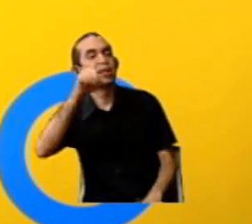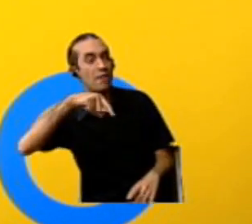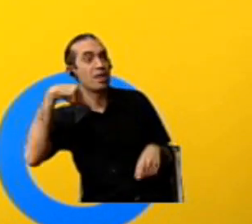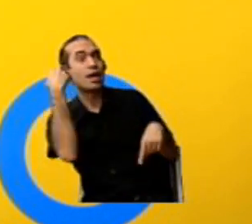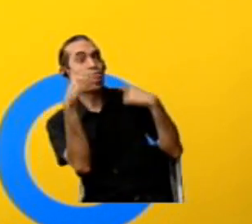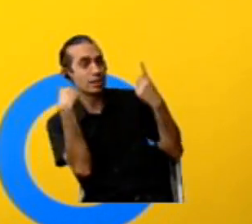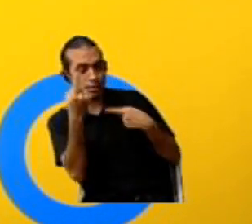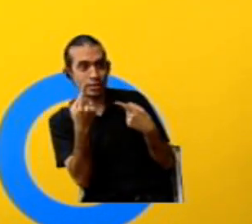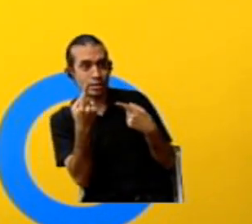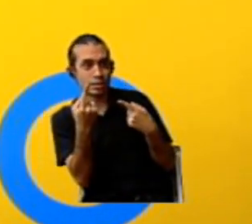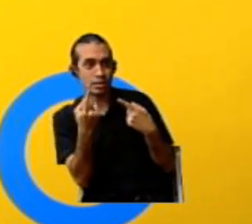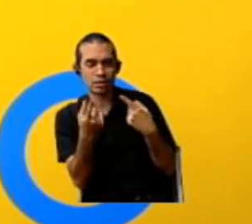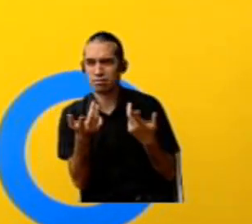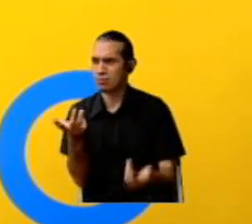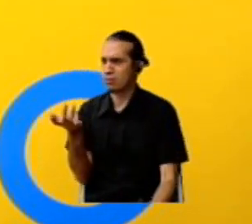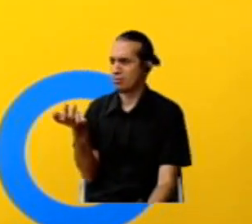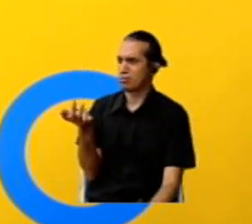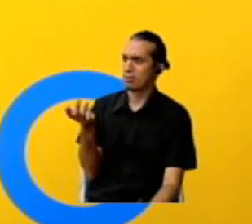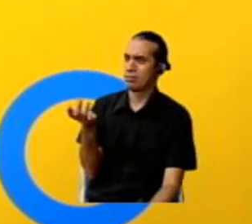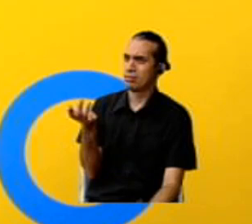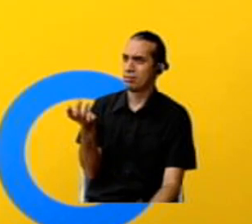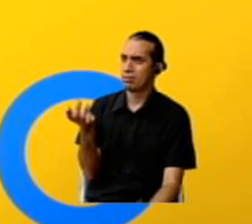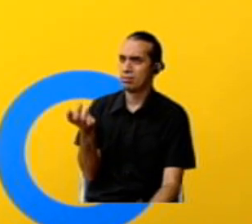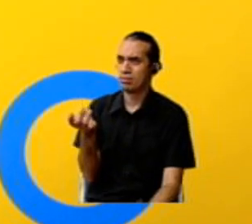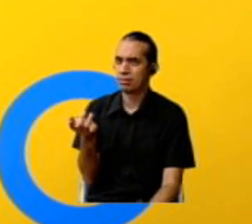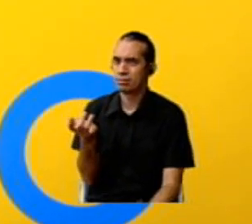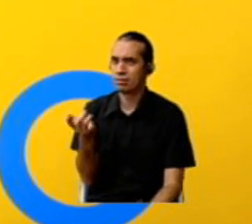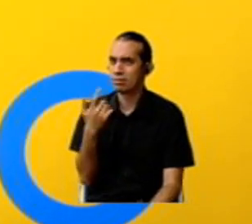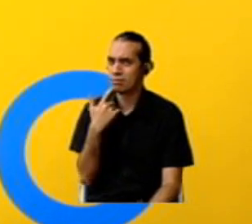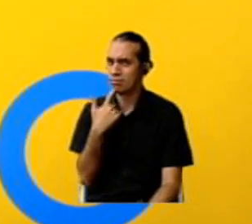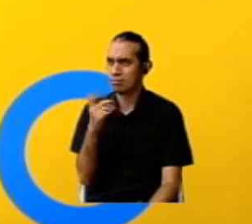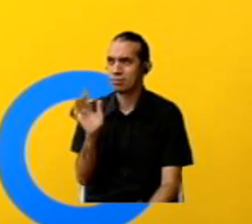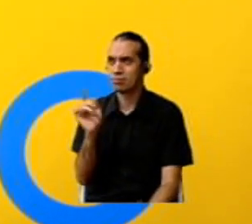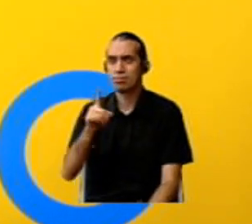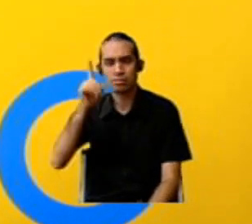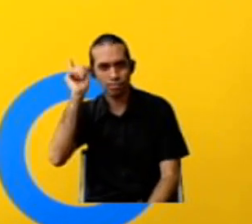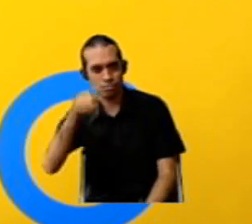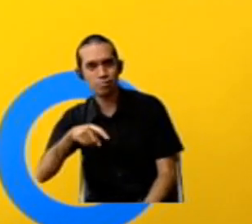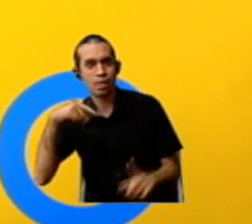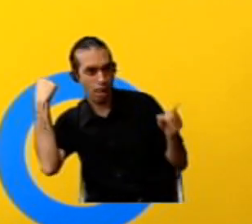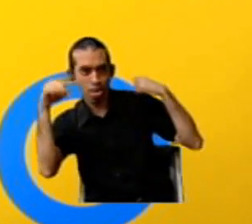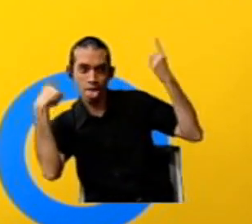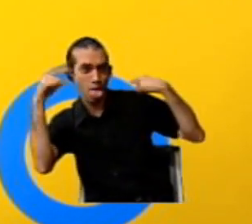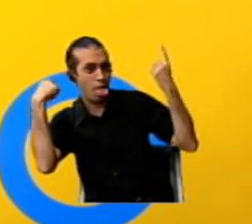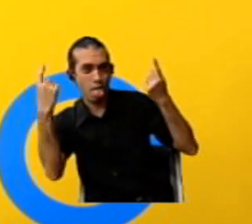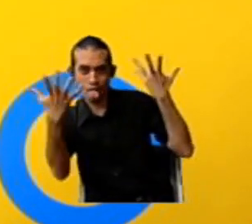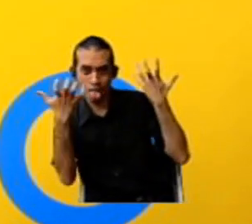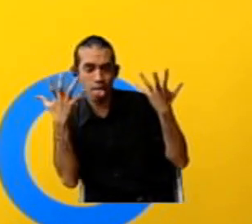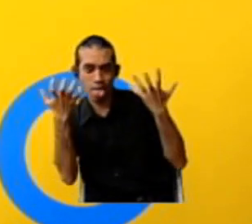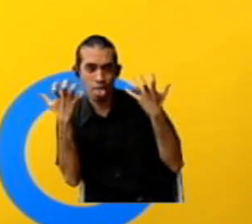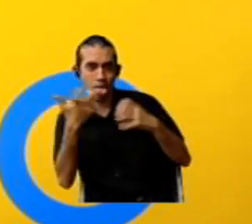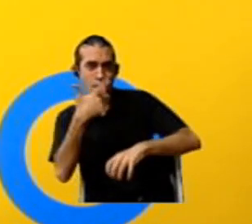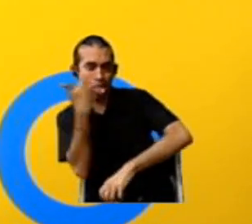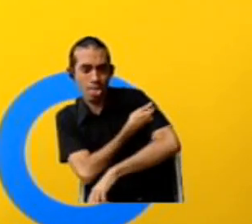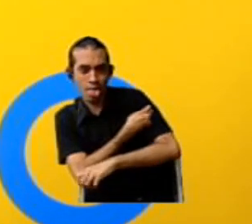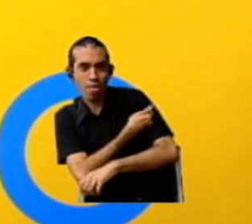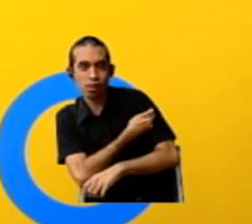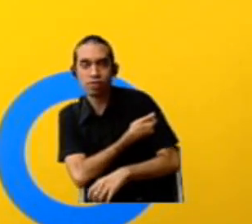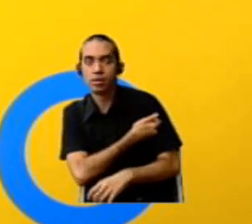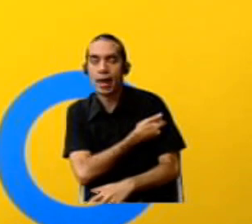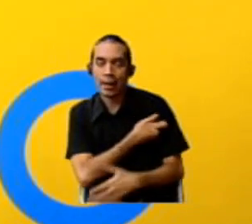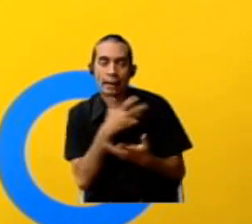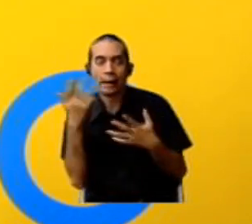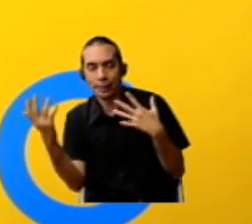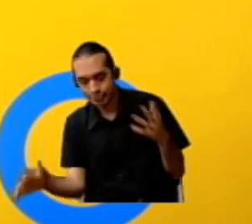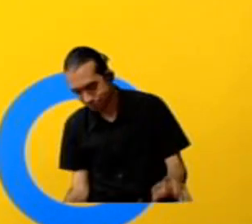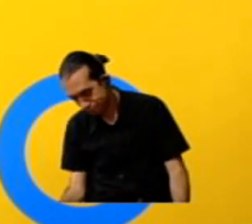What? Charlie, you don't have to say that. You should be crazy if you want to get an injection. Okay, I